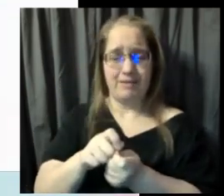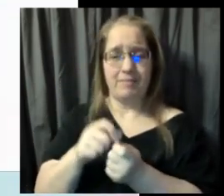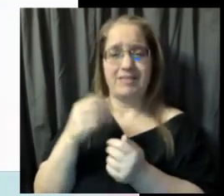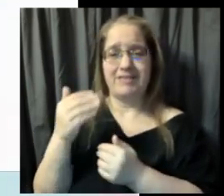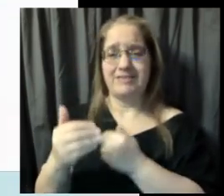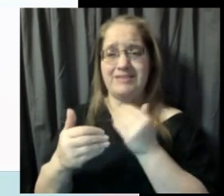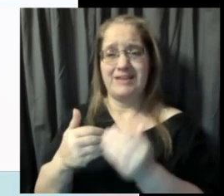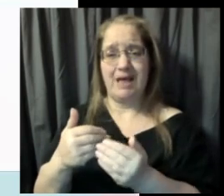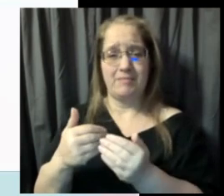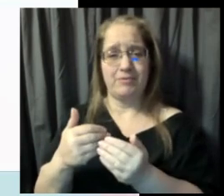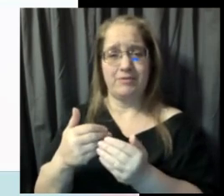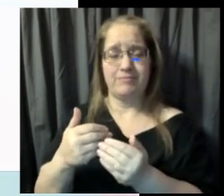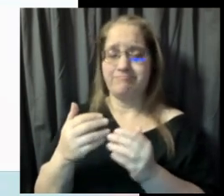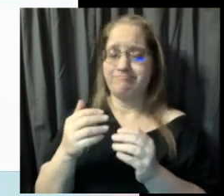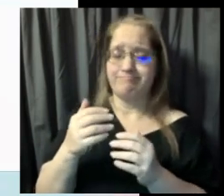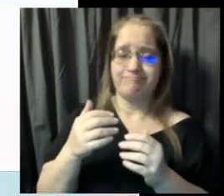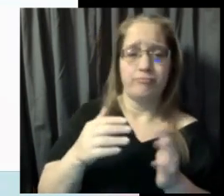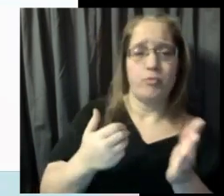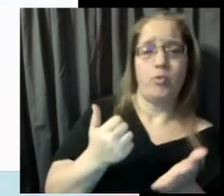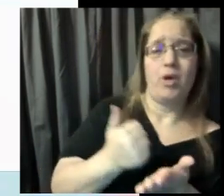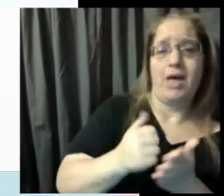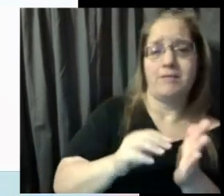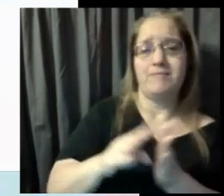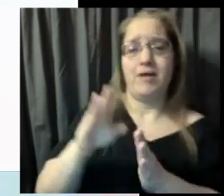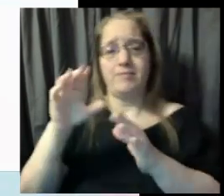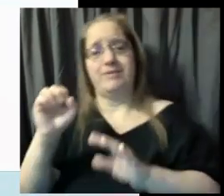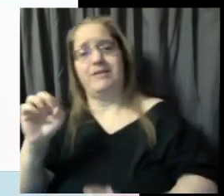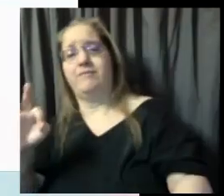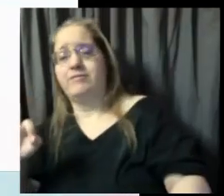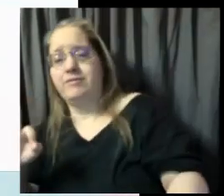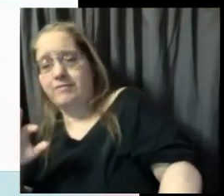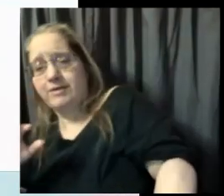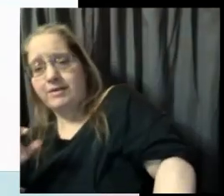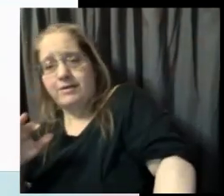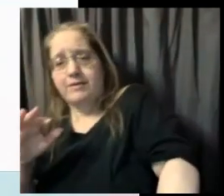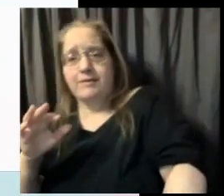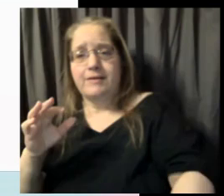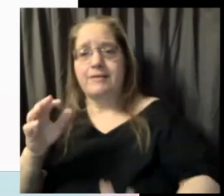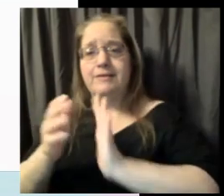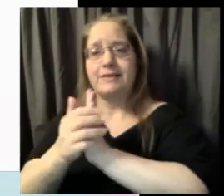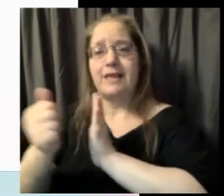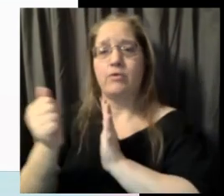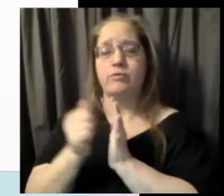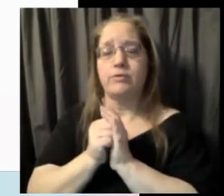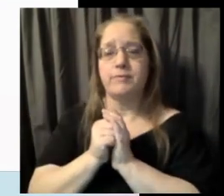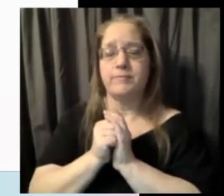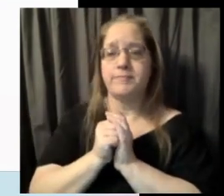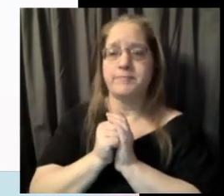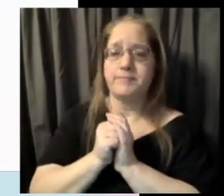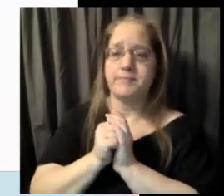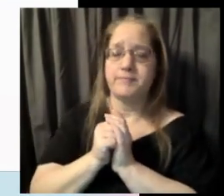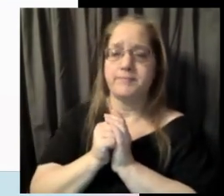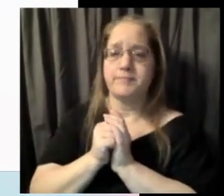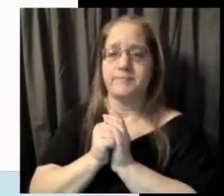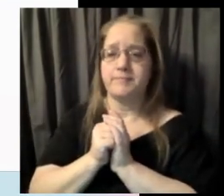that the steps would still kind of help you develop those executive function skills. I don't know if anyone else wants to share more about how to develop those skills with someone